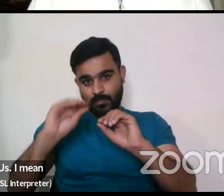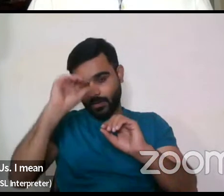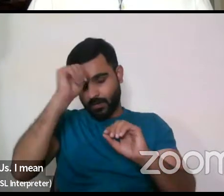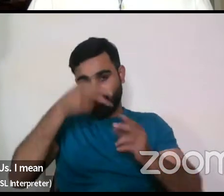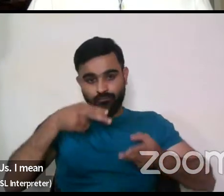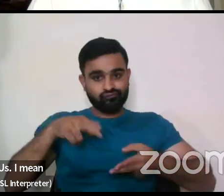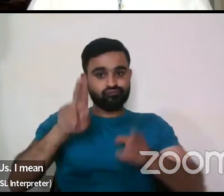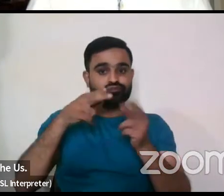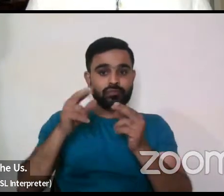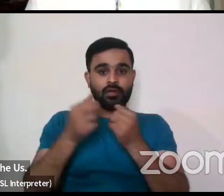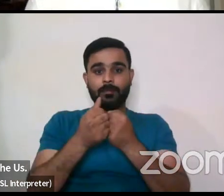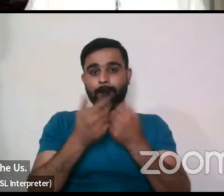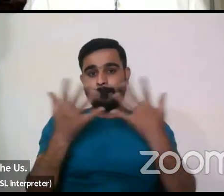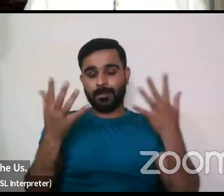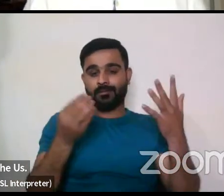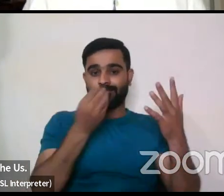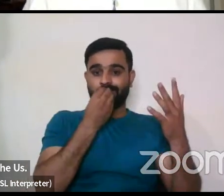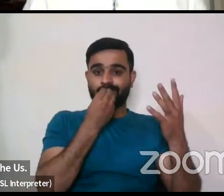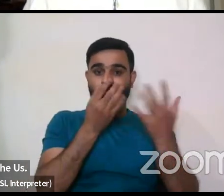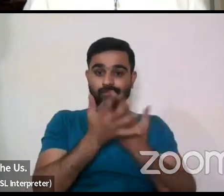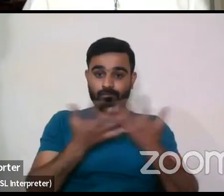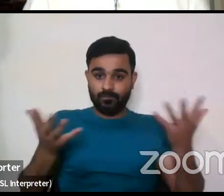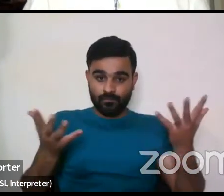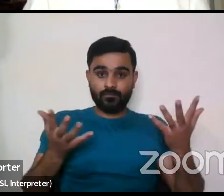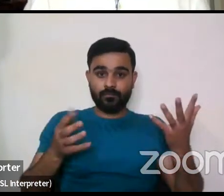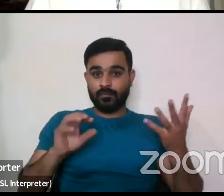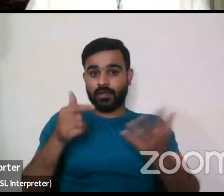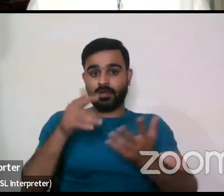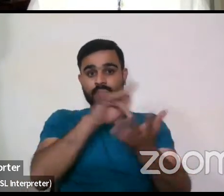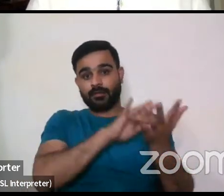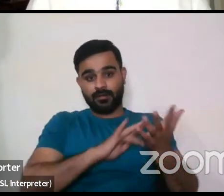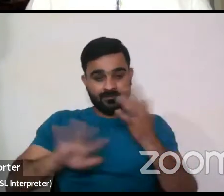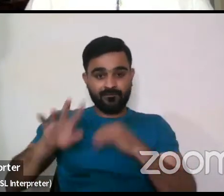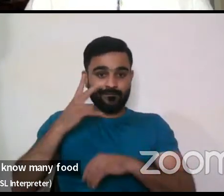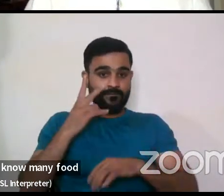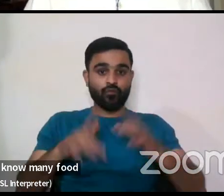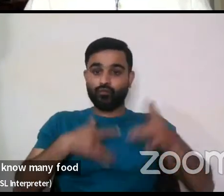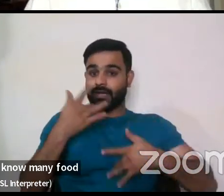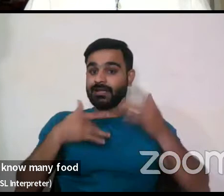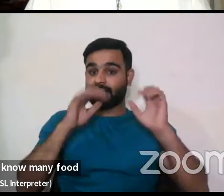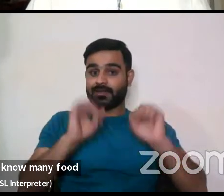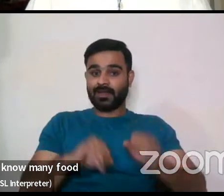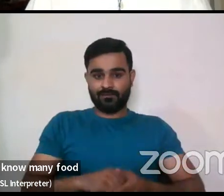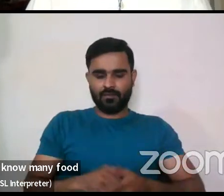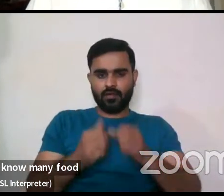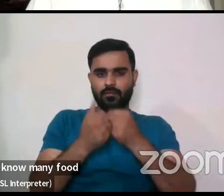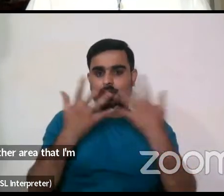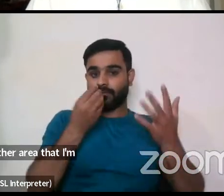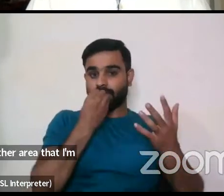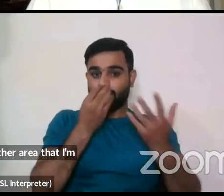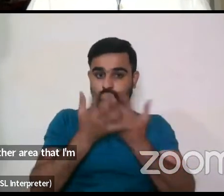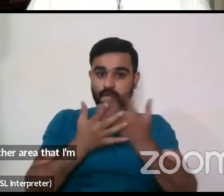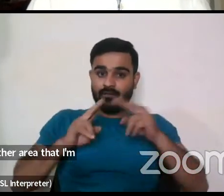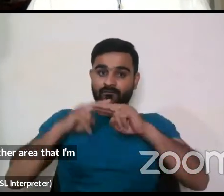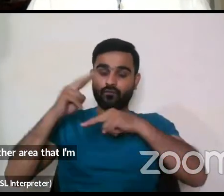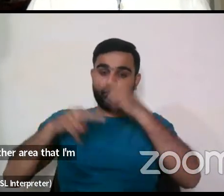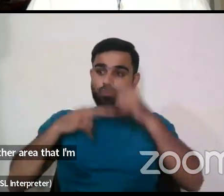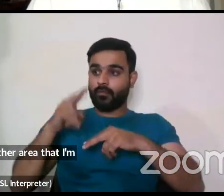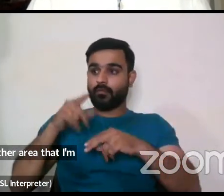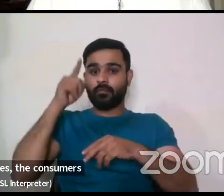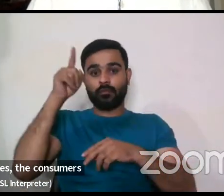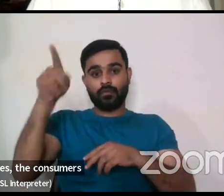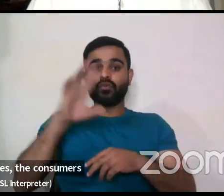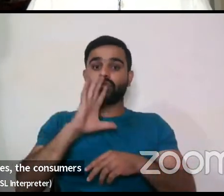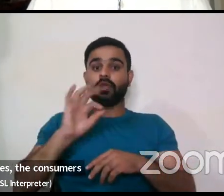of, many food items as well, which is, another area that I'm very interested in. So a lot of the food processing companies, the consumers are